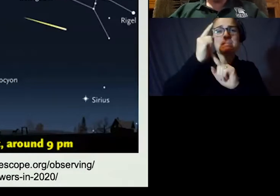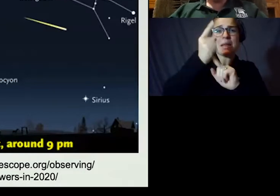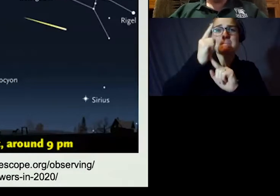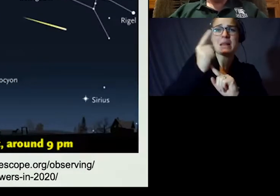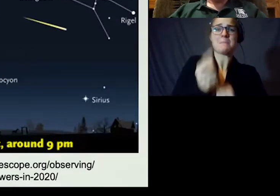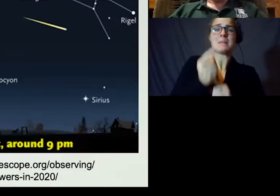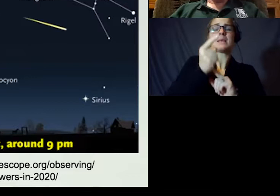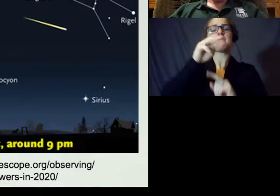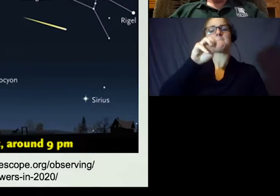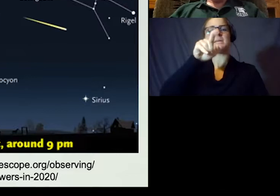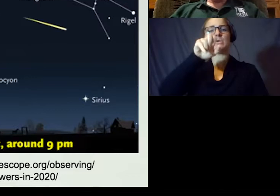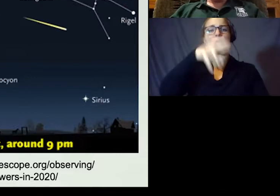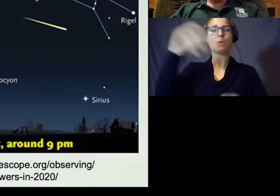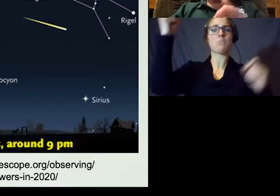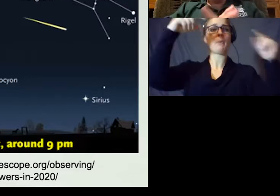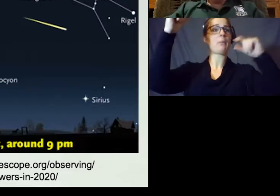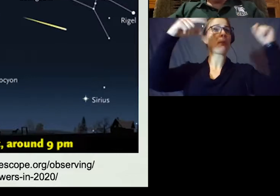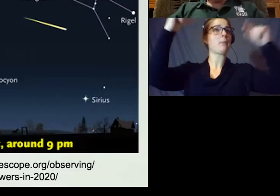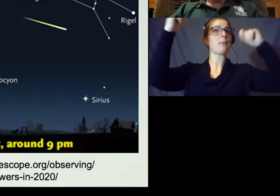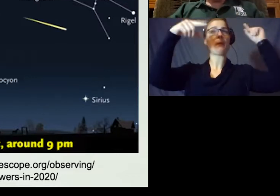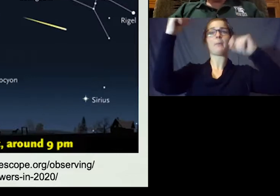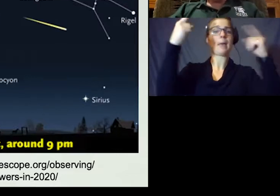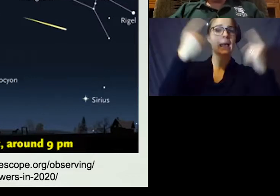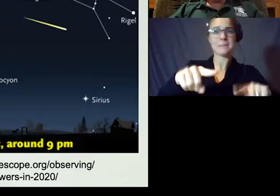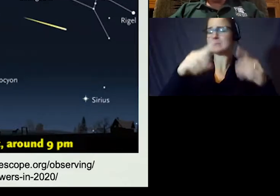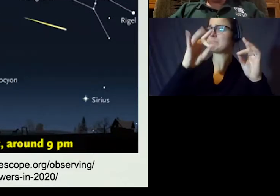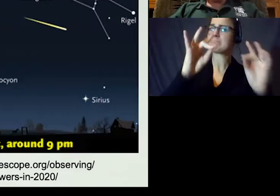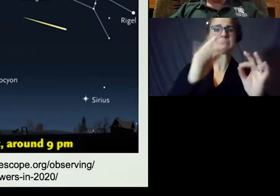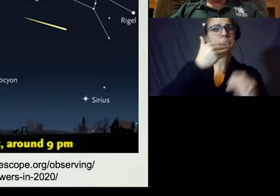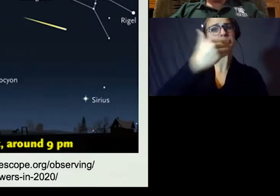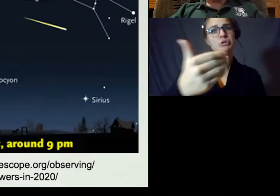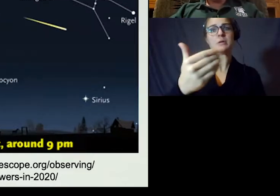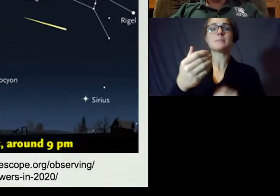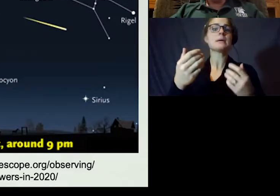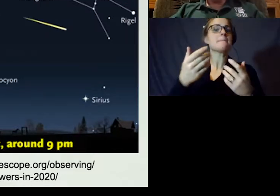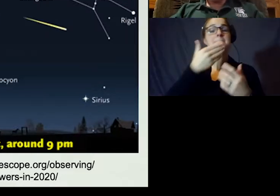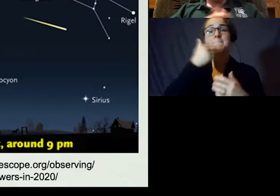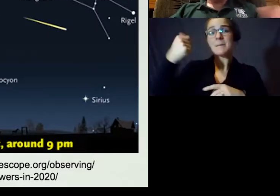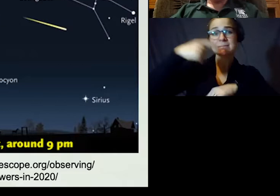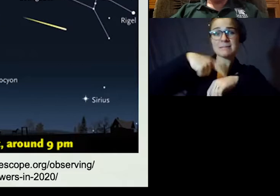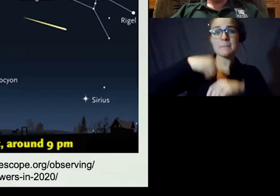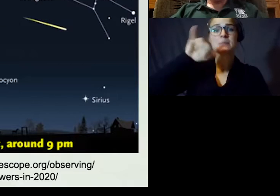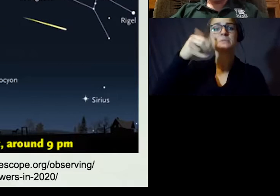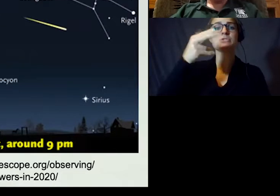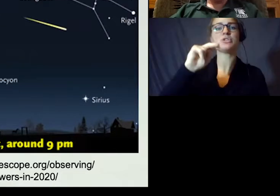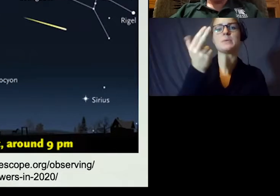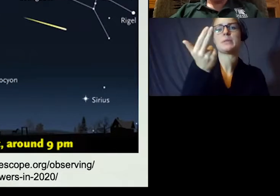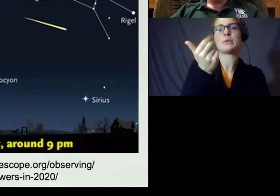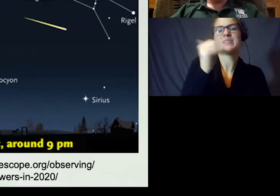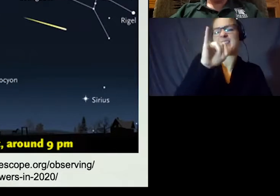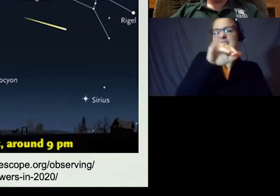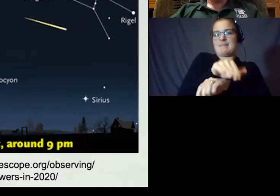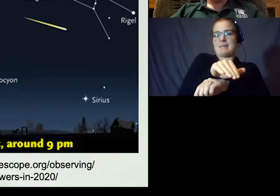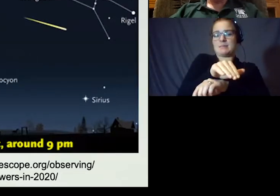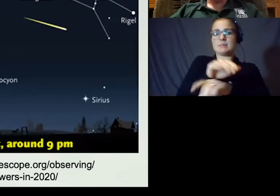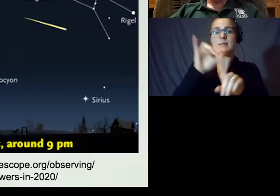That's a pretty good meteorite. It peaks on the evening of January 13th. And what's nice is that the area,